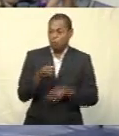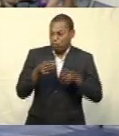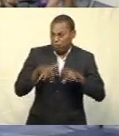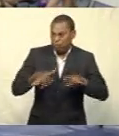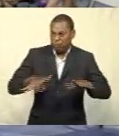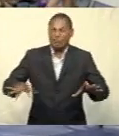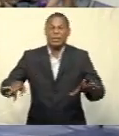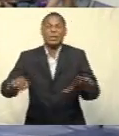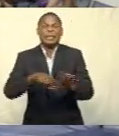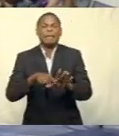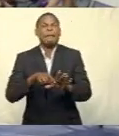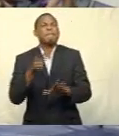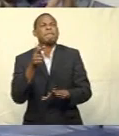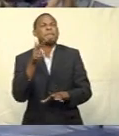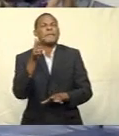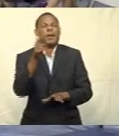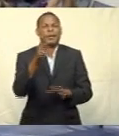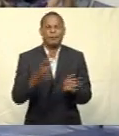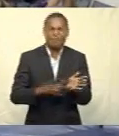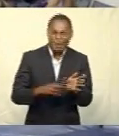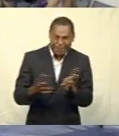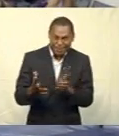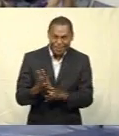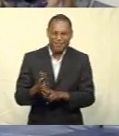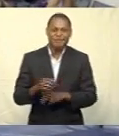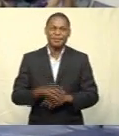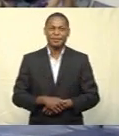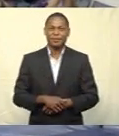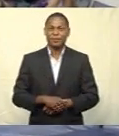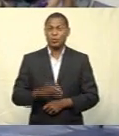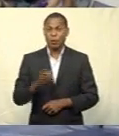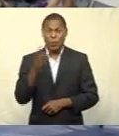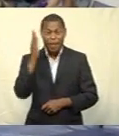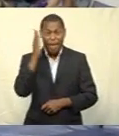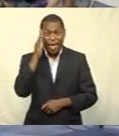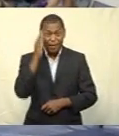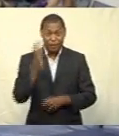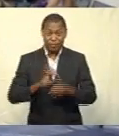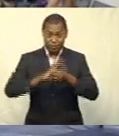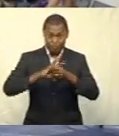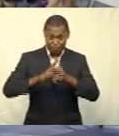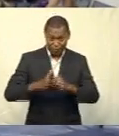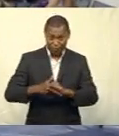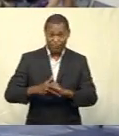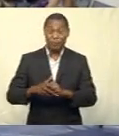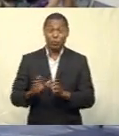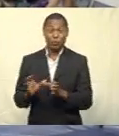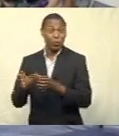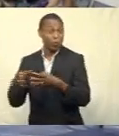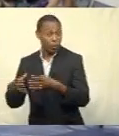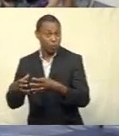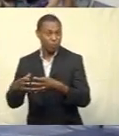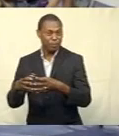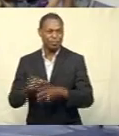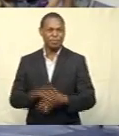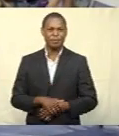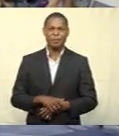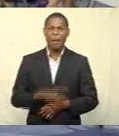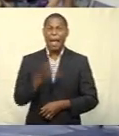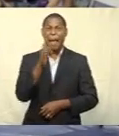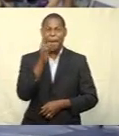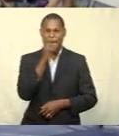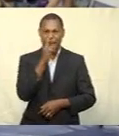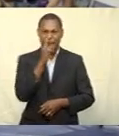interior of the rural areas. Now, according to the head of the COVID-19 task force group, Dr. Rachel Davey, people are flocking